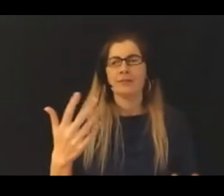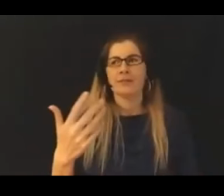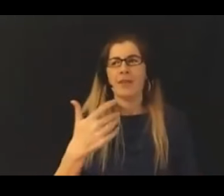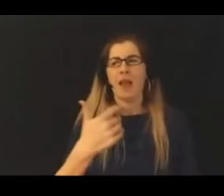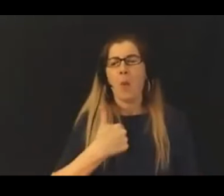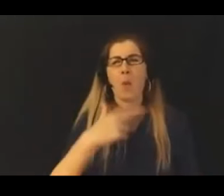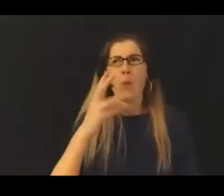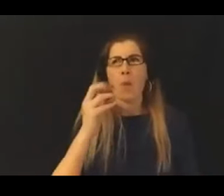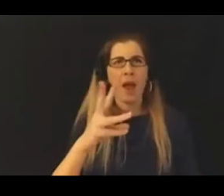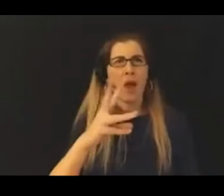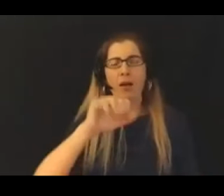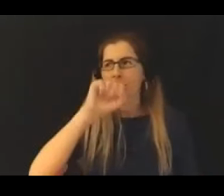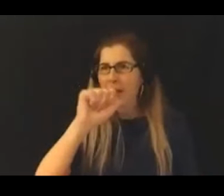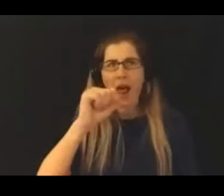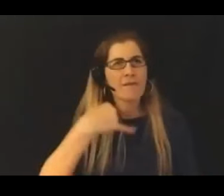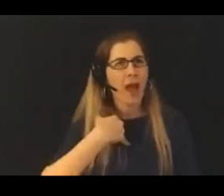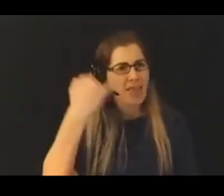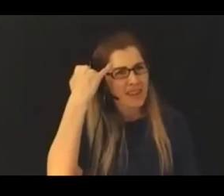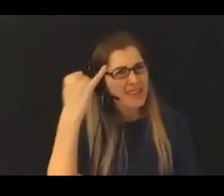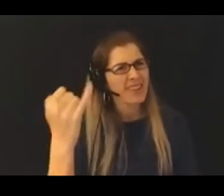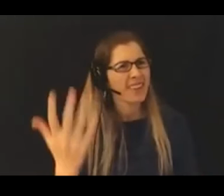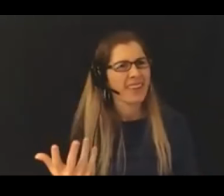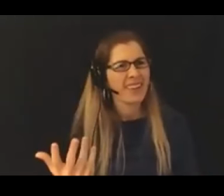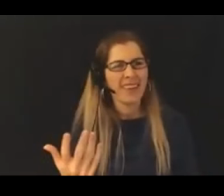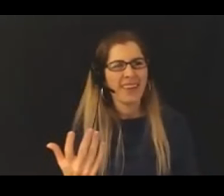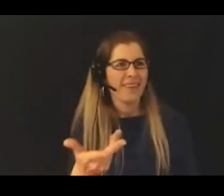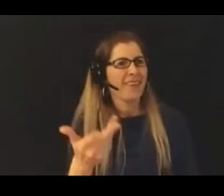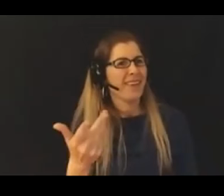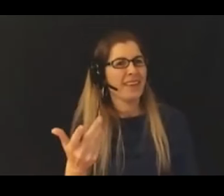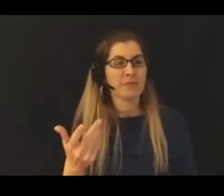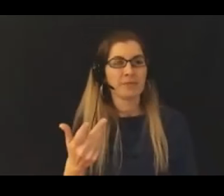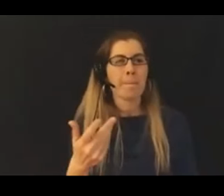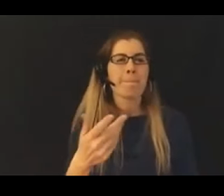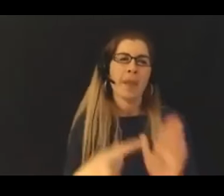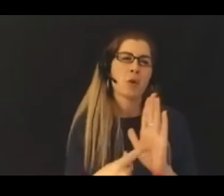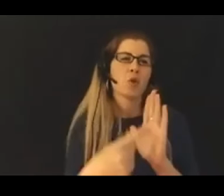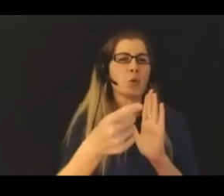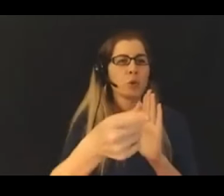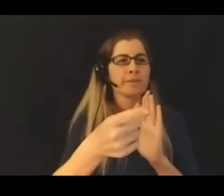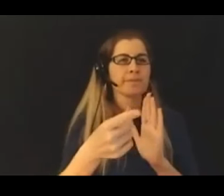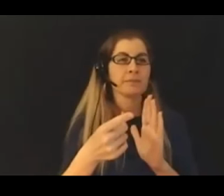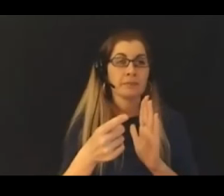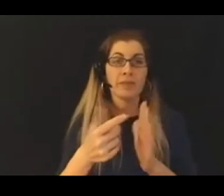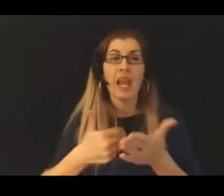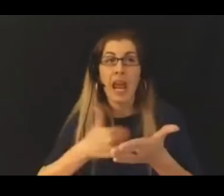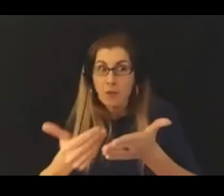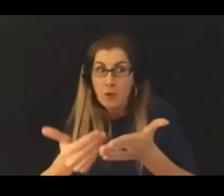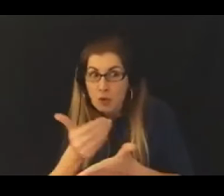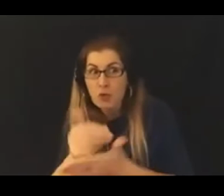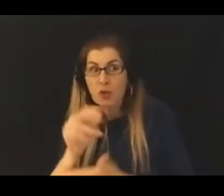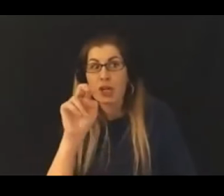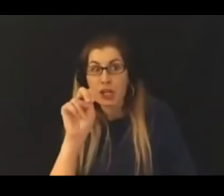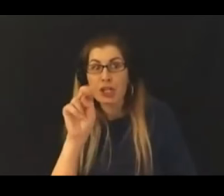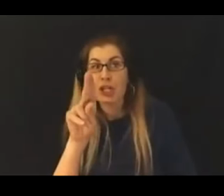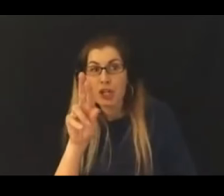by that. And all these other things that are happening here are just to show you, not only there's new neurons, but there's increases